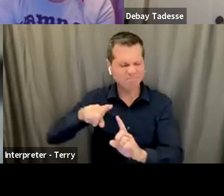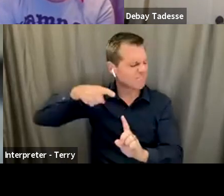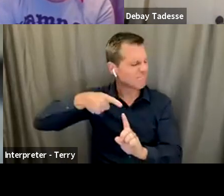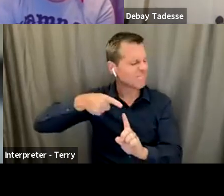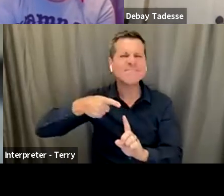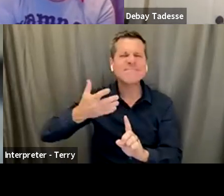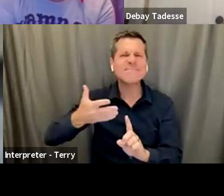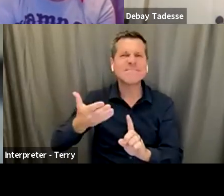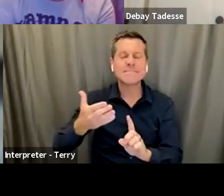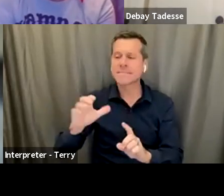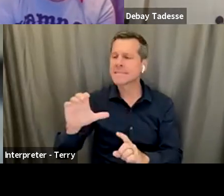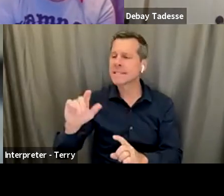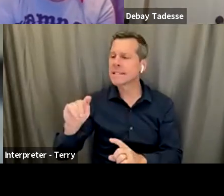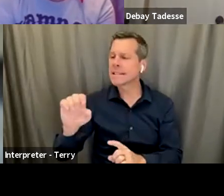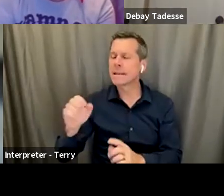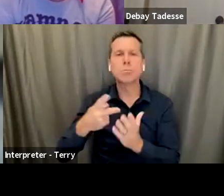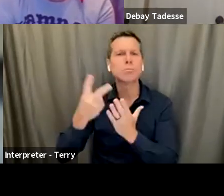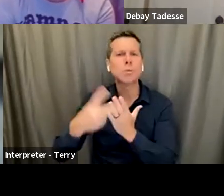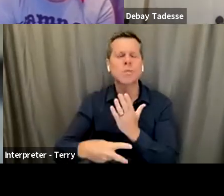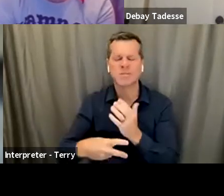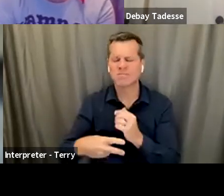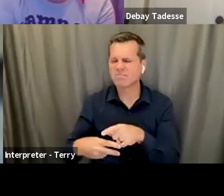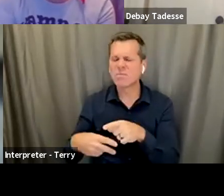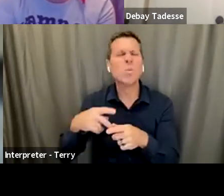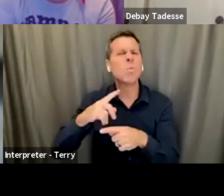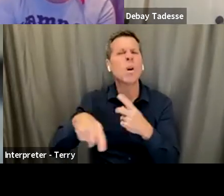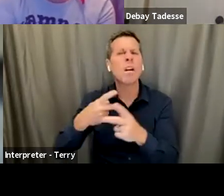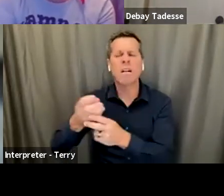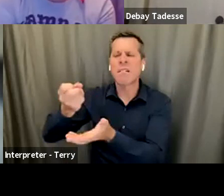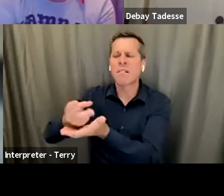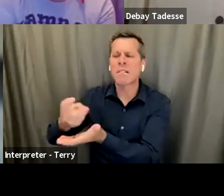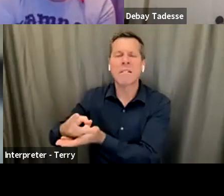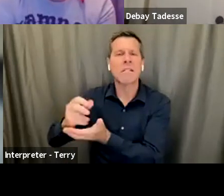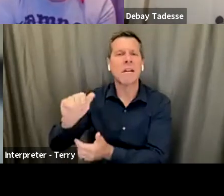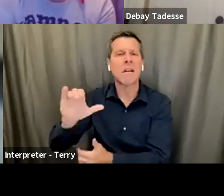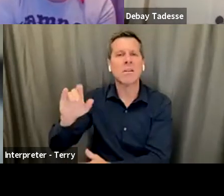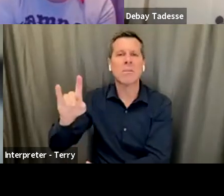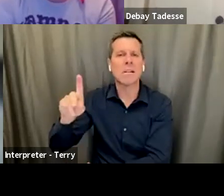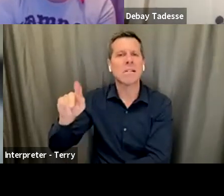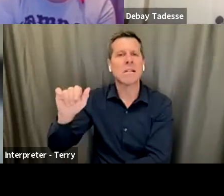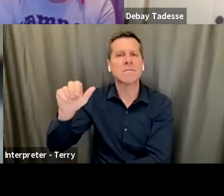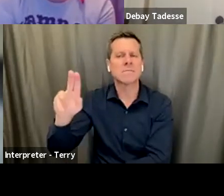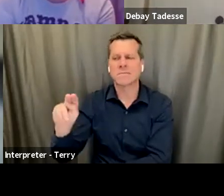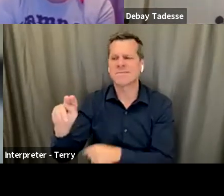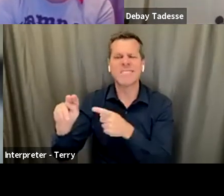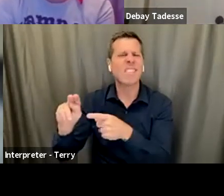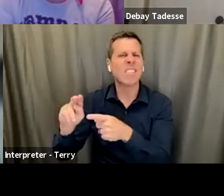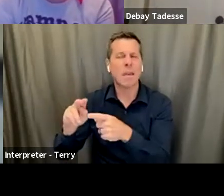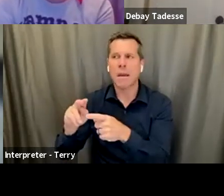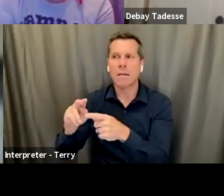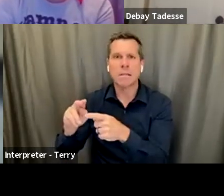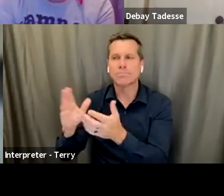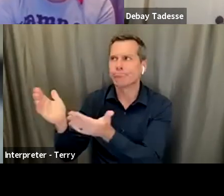regarding CTE programs, what type of accreditations are pursued or